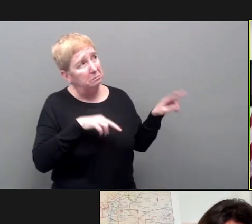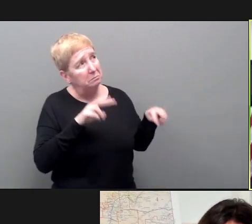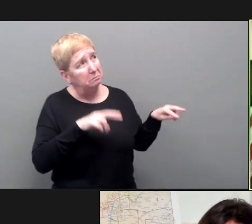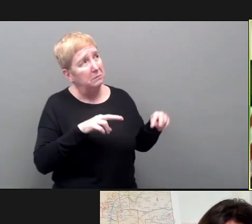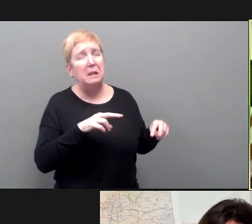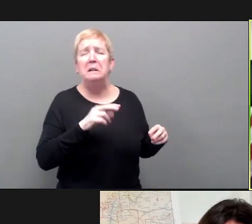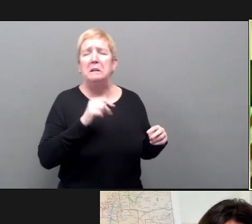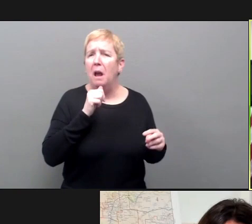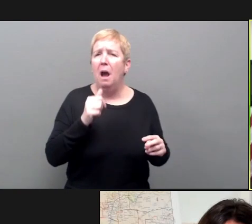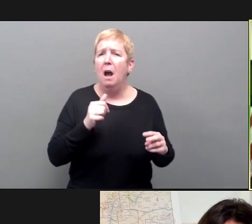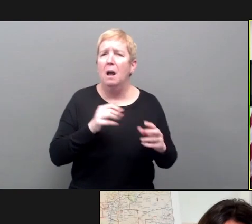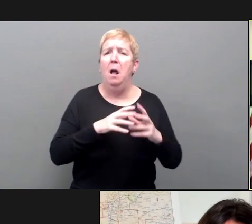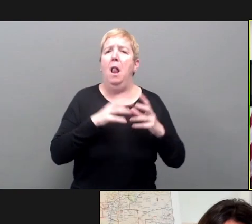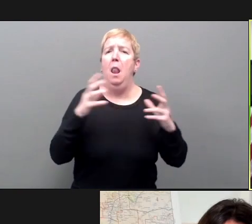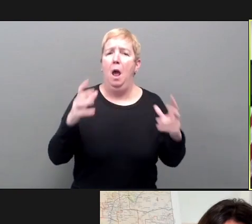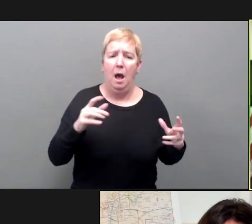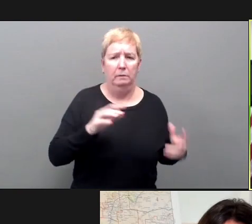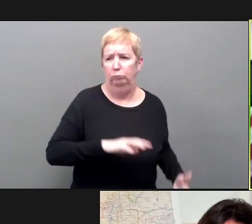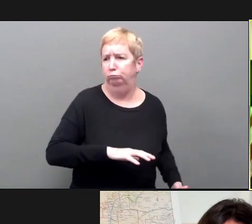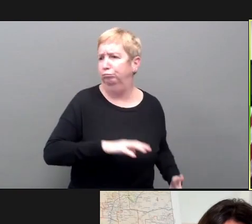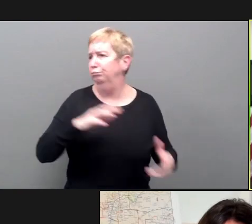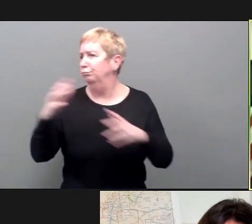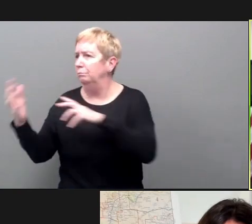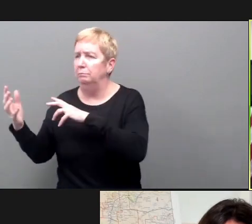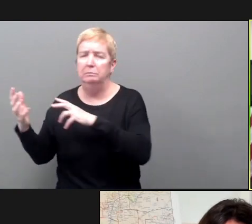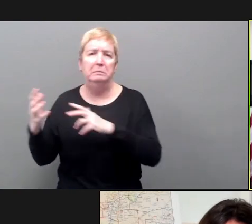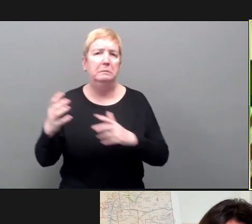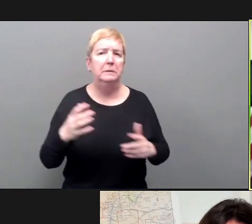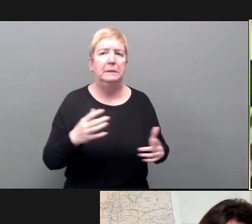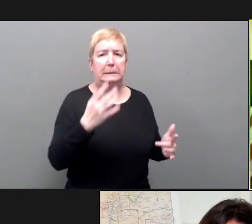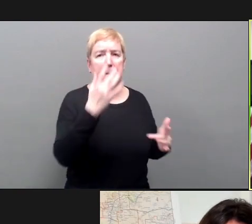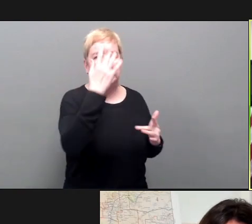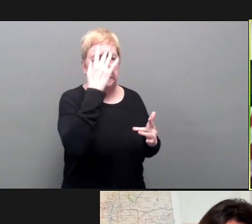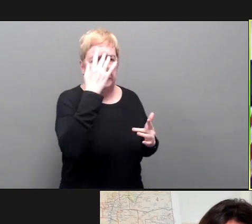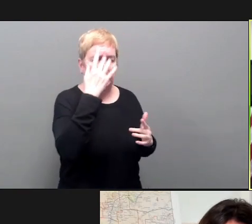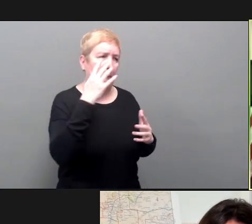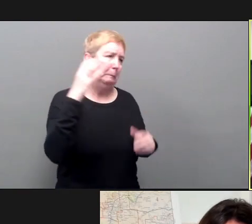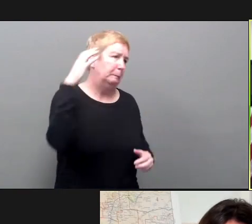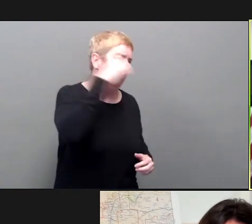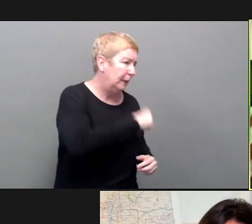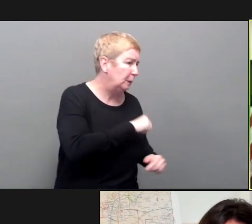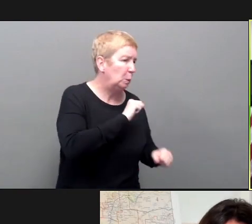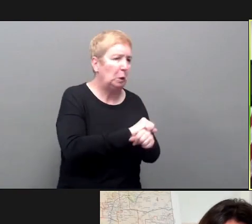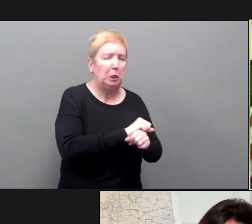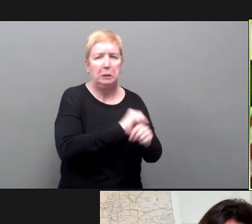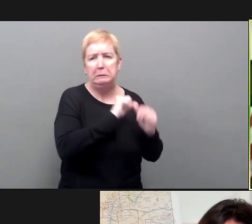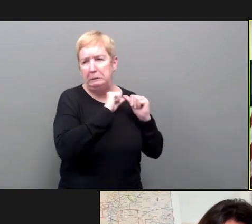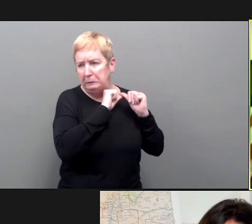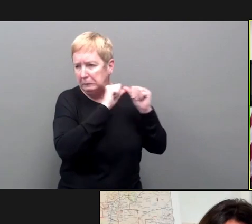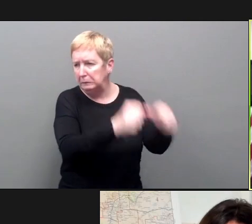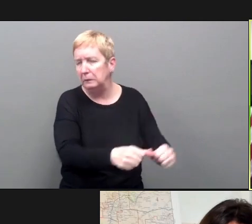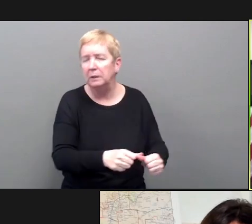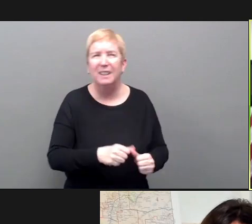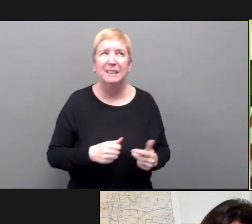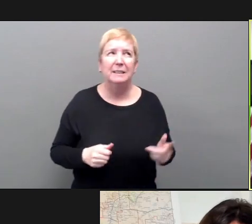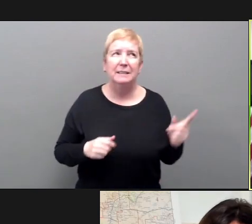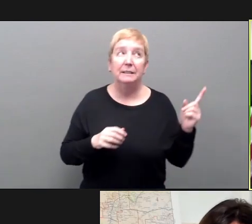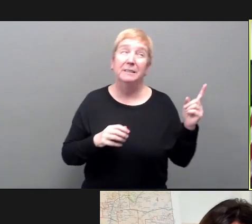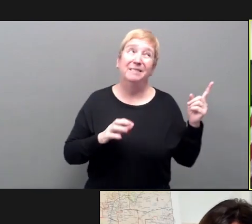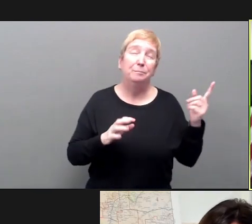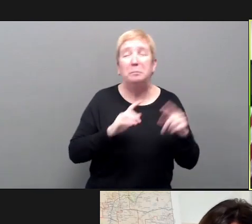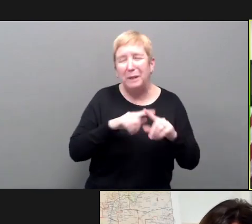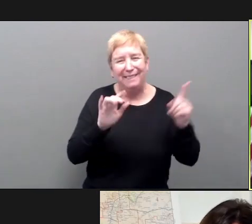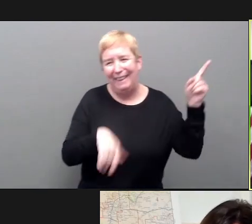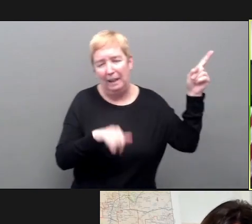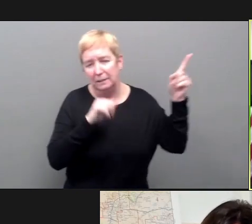prolonged absences. And so, but I don't think that's a very good sample, and there's no science to it. I'm just